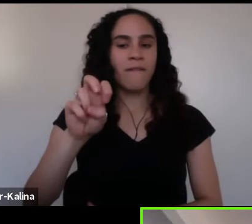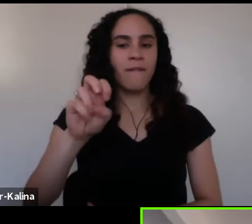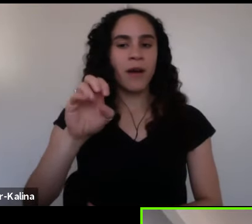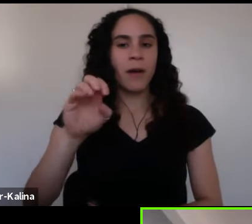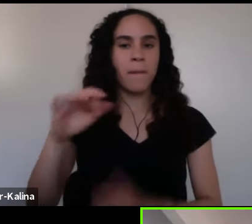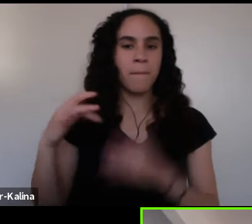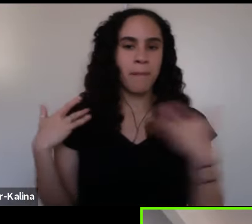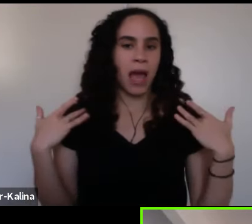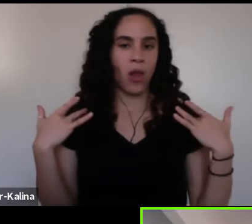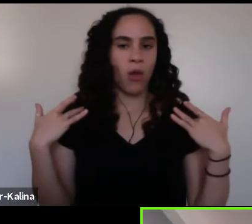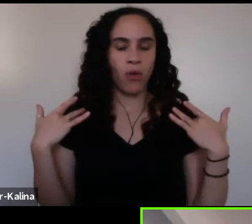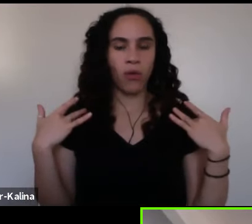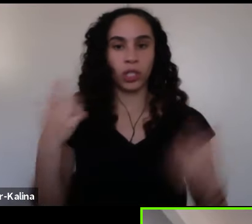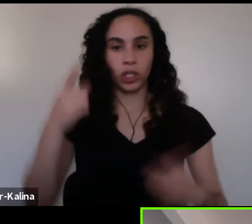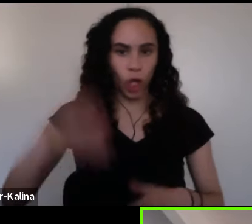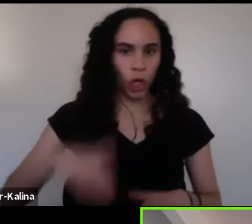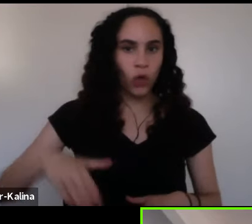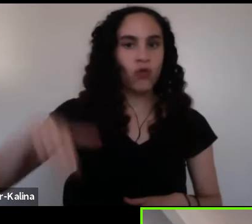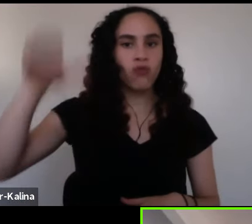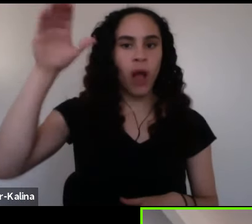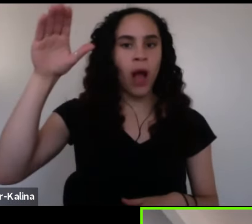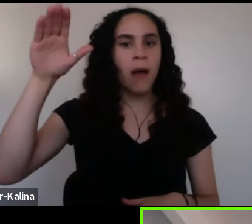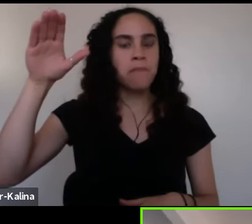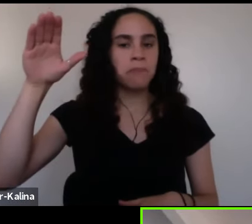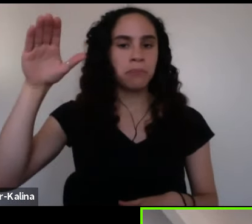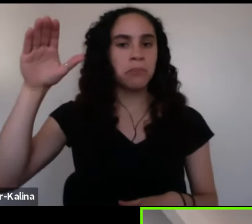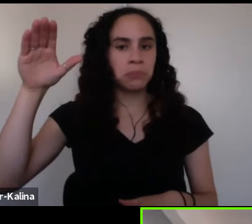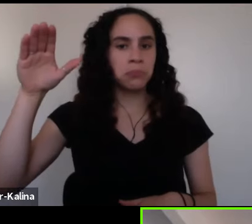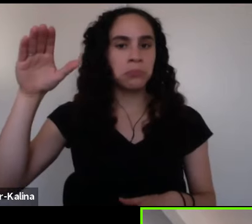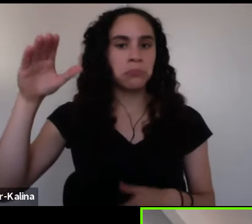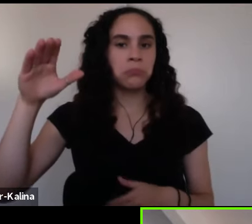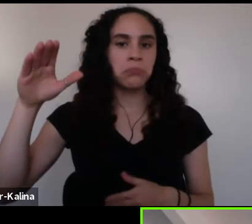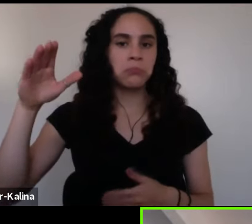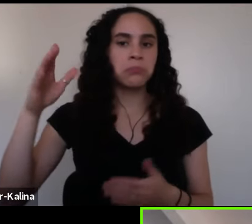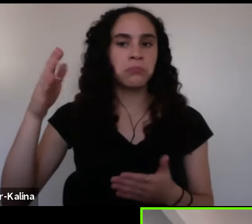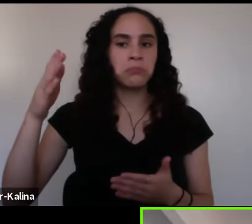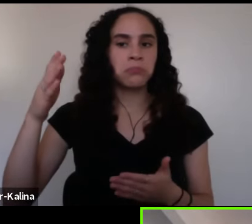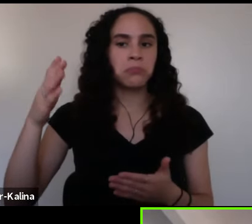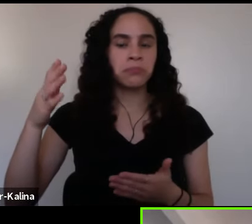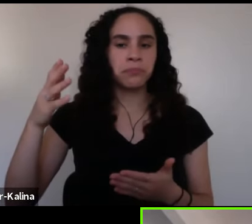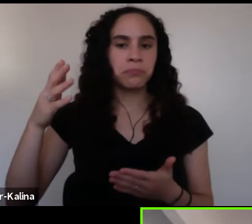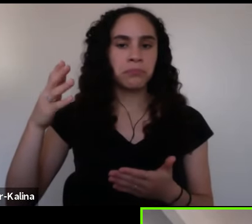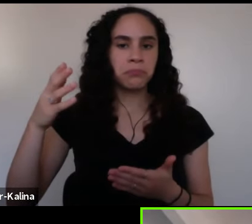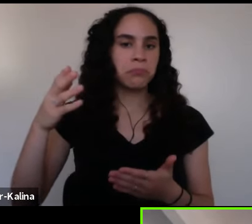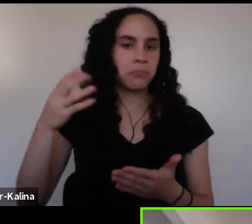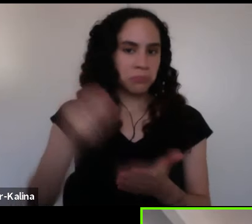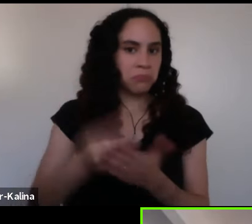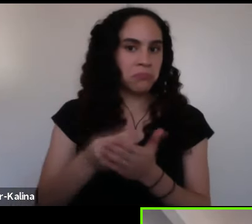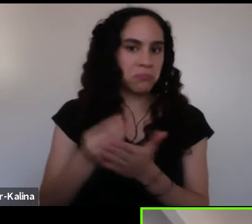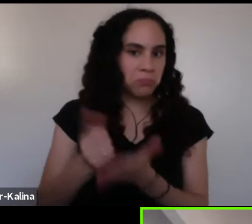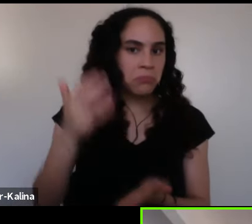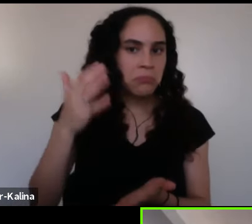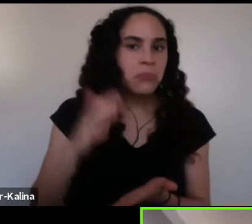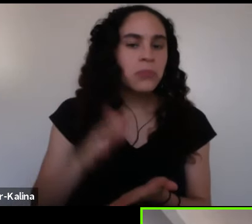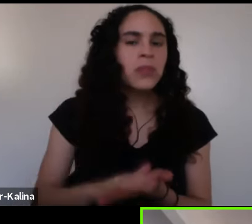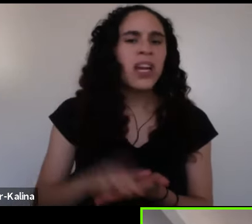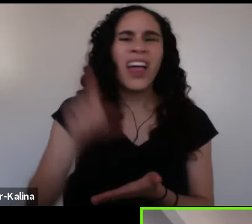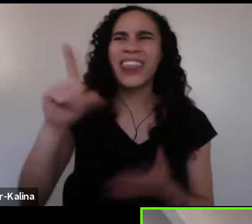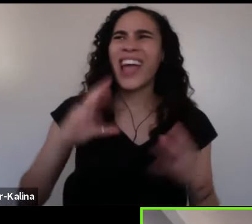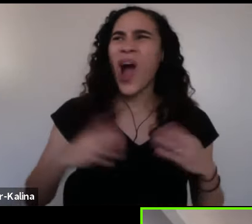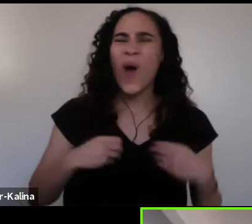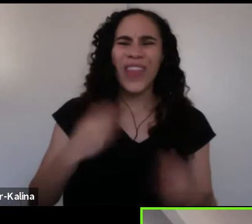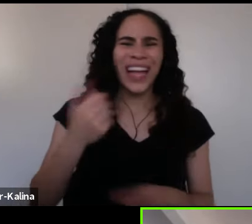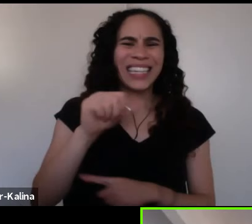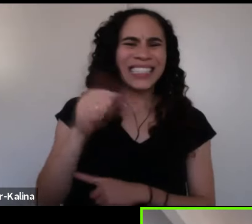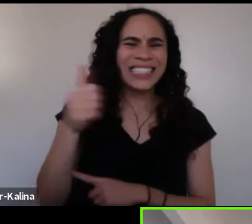high society. She grew up, her mother, they owned like a 10-bedroom apartment or something that